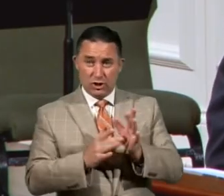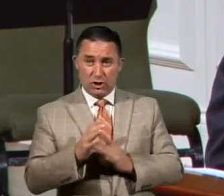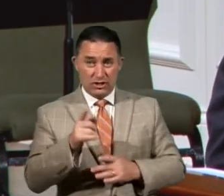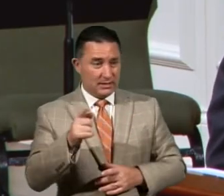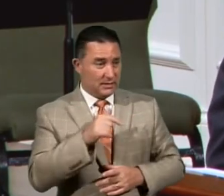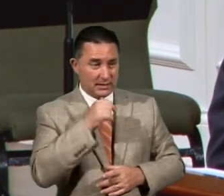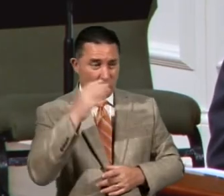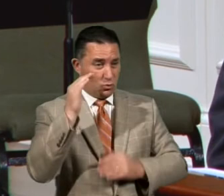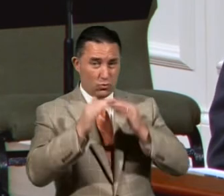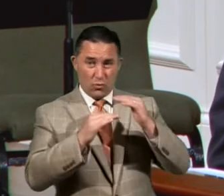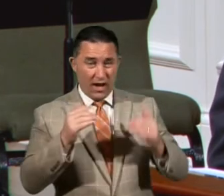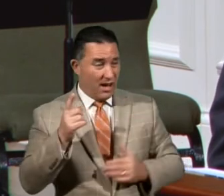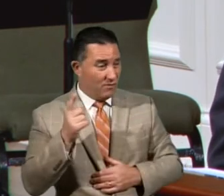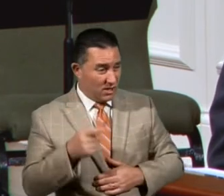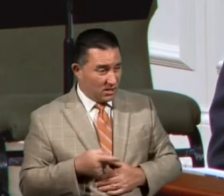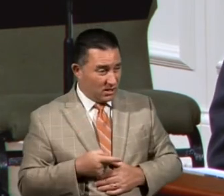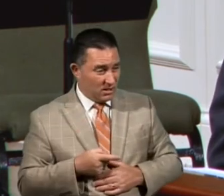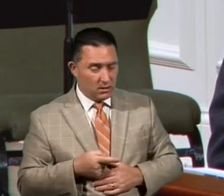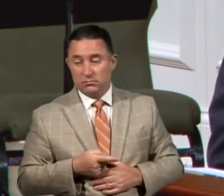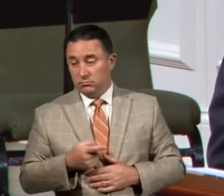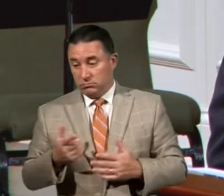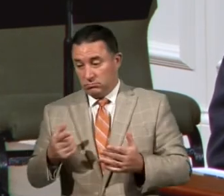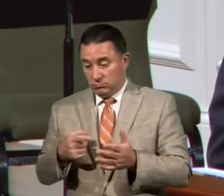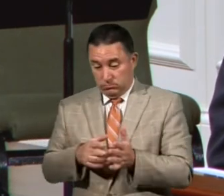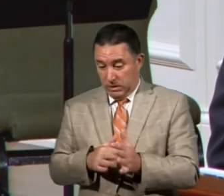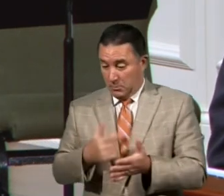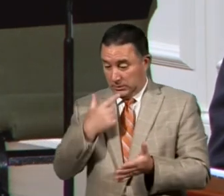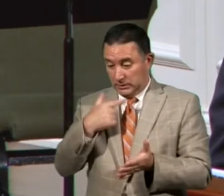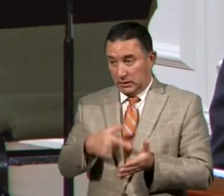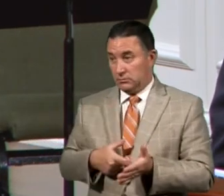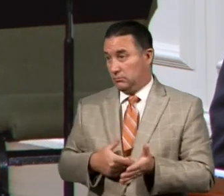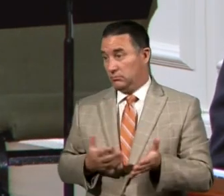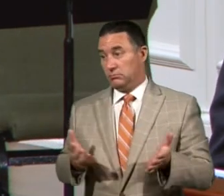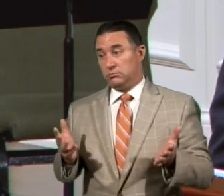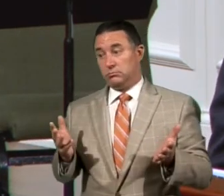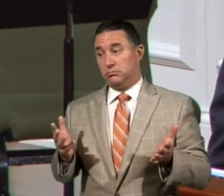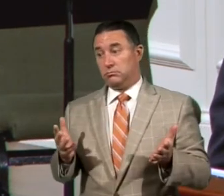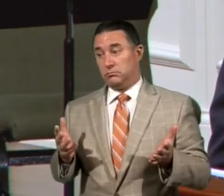Jesus, he's not going to heaven. I say, well, that's what the Bible says.